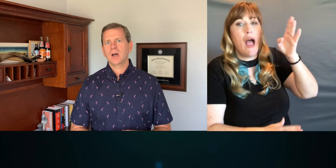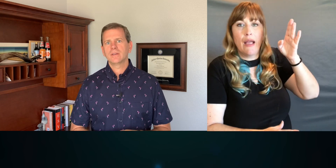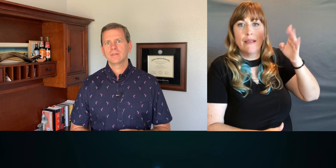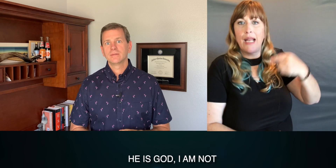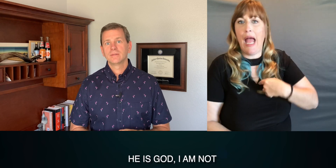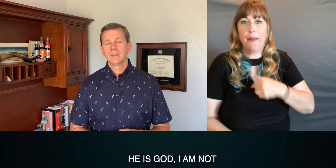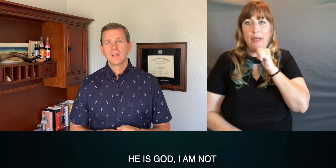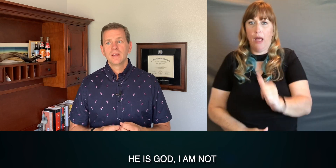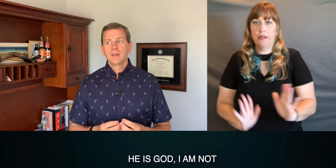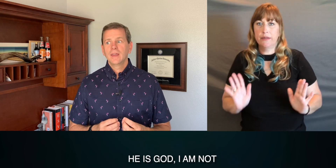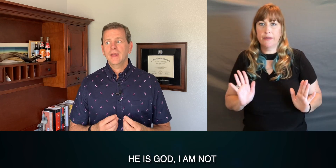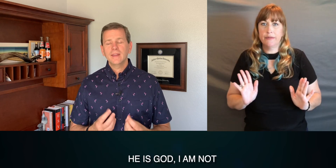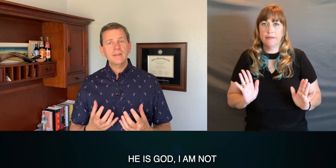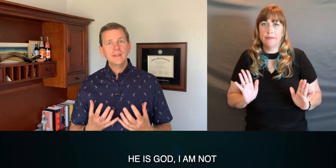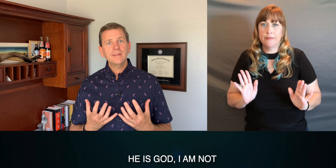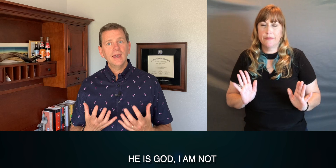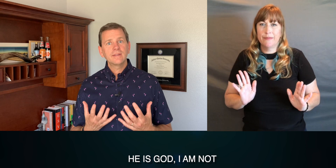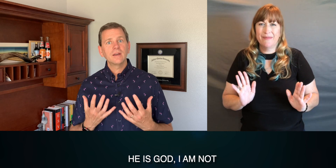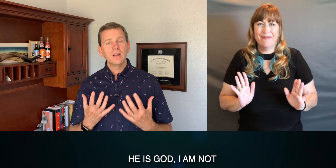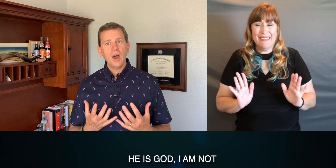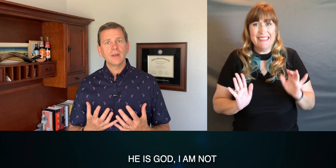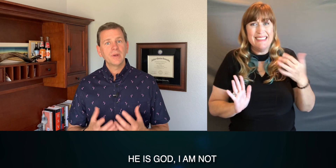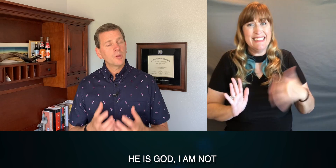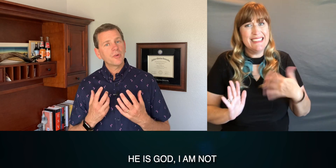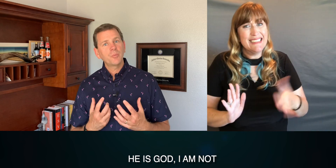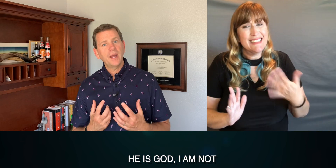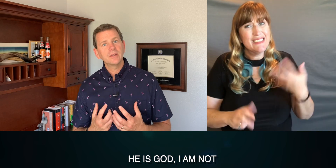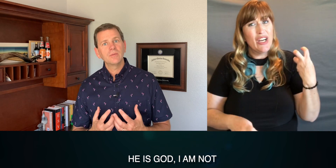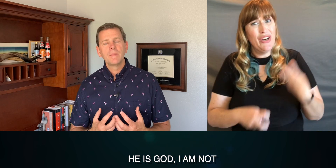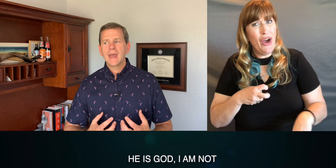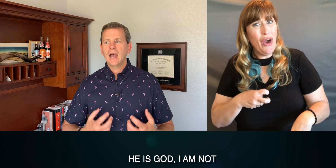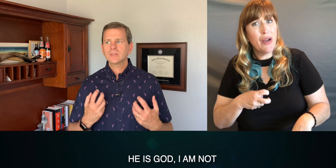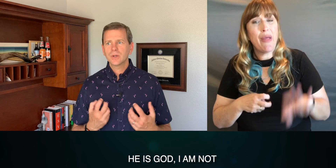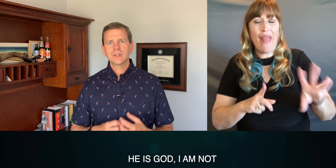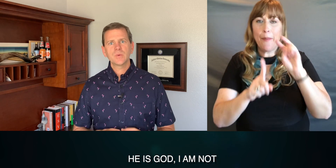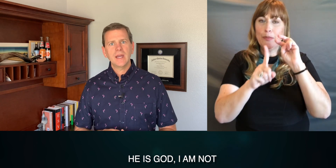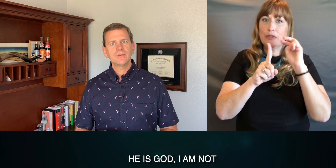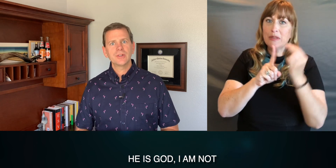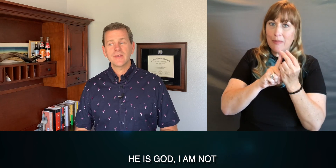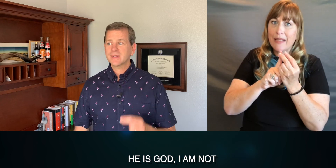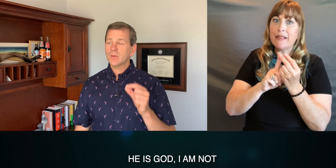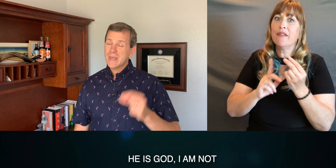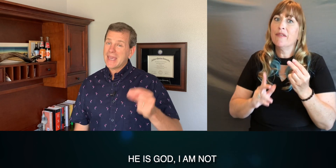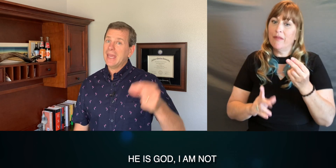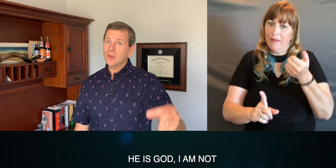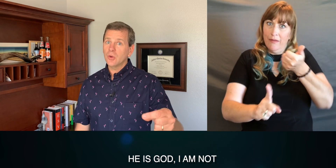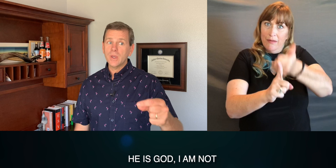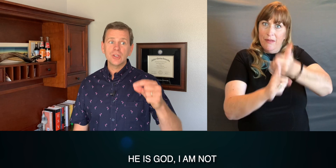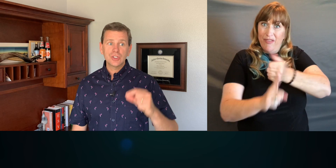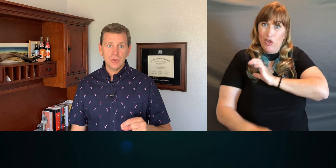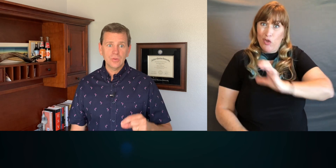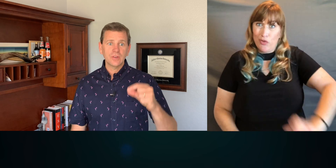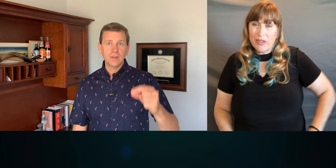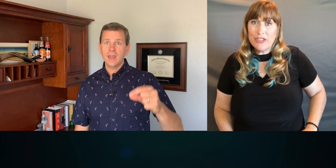am not. And that takes a lot, but it's a perspective as Christians we have to understand. That's something we can do. We